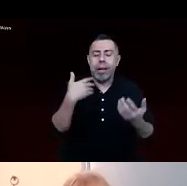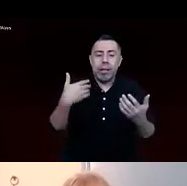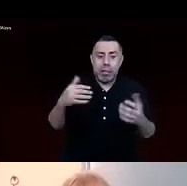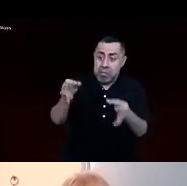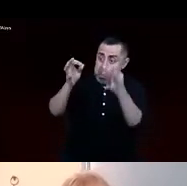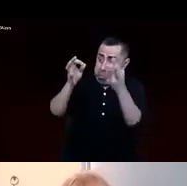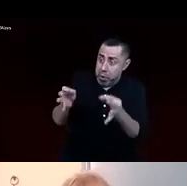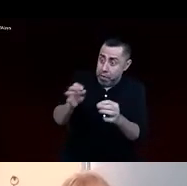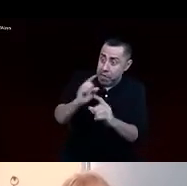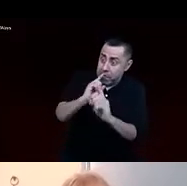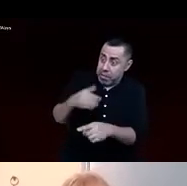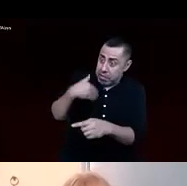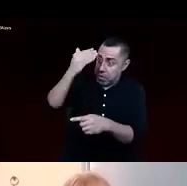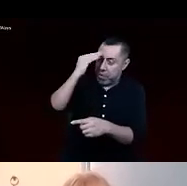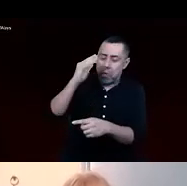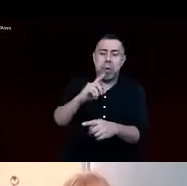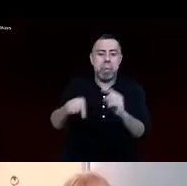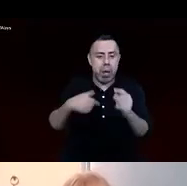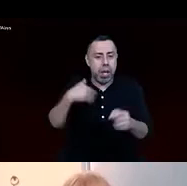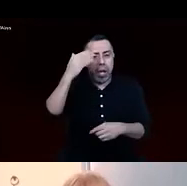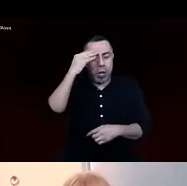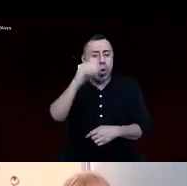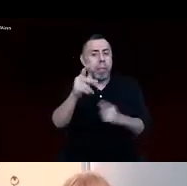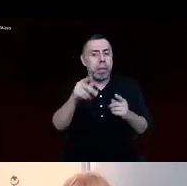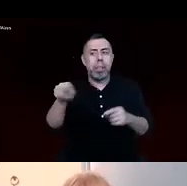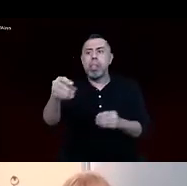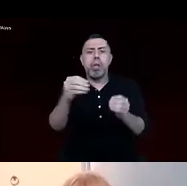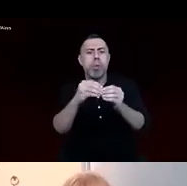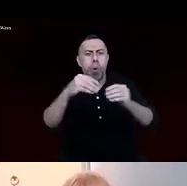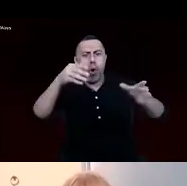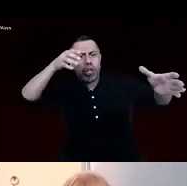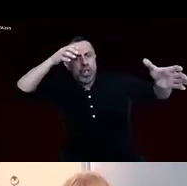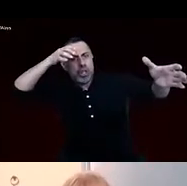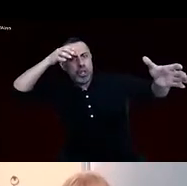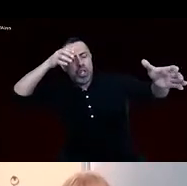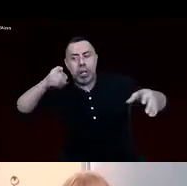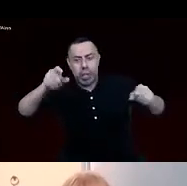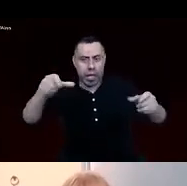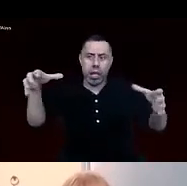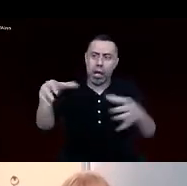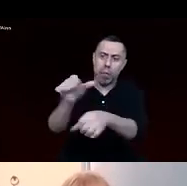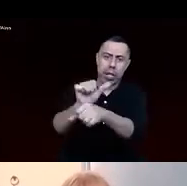think there are people far more knowledgeable who can work on this.